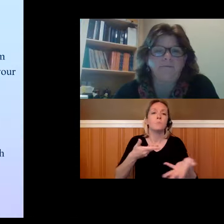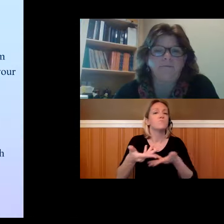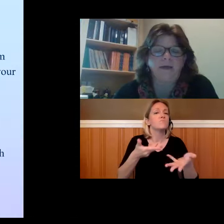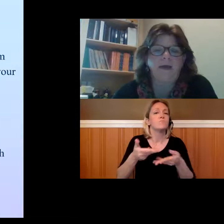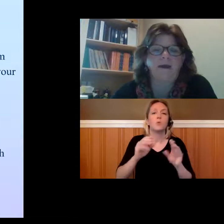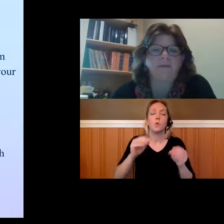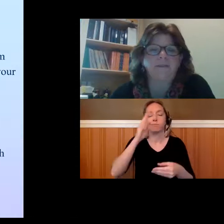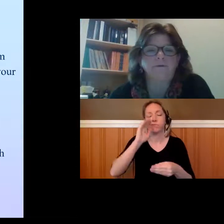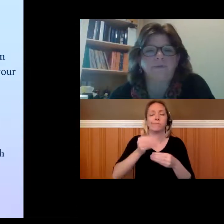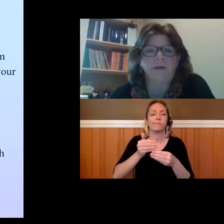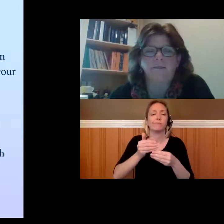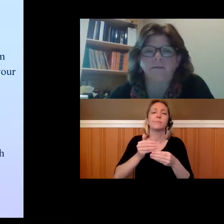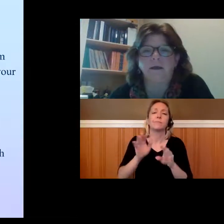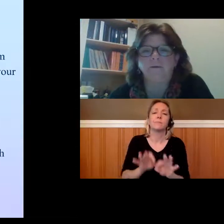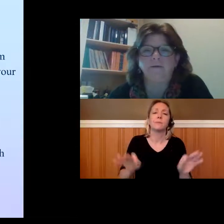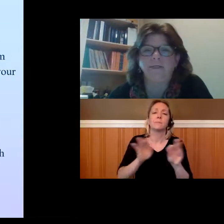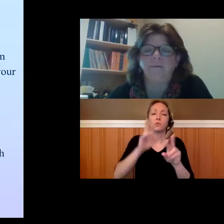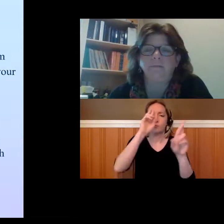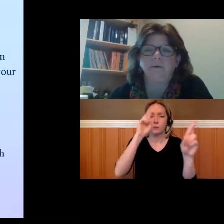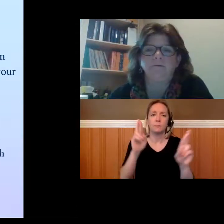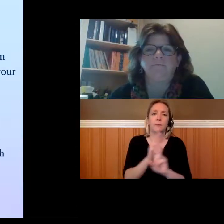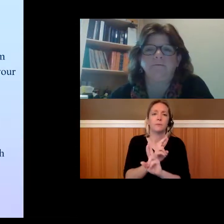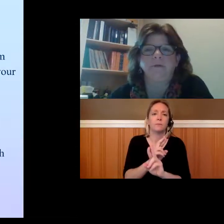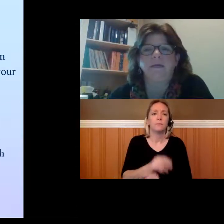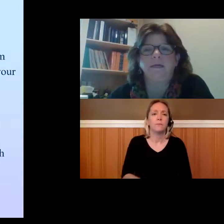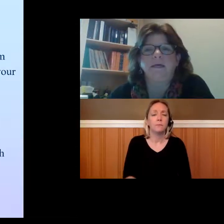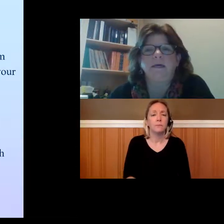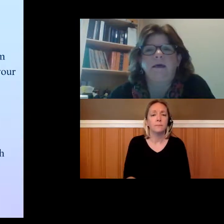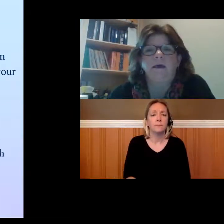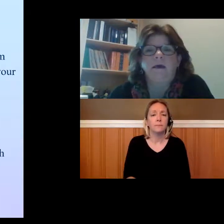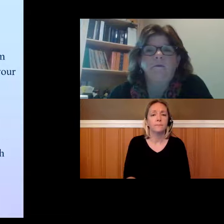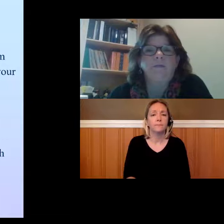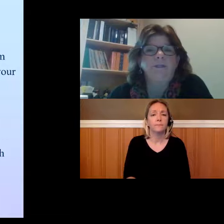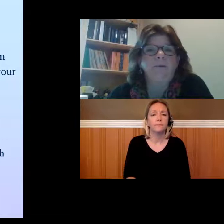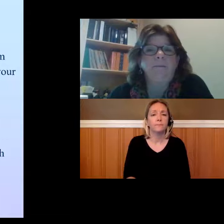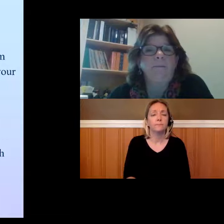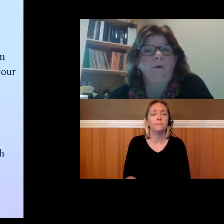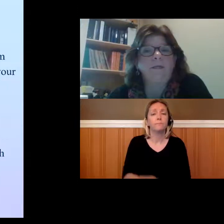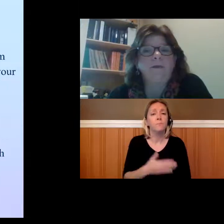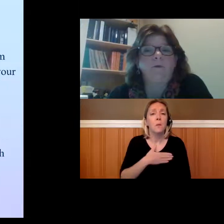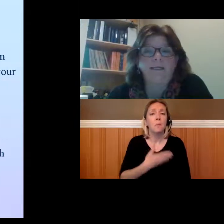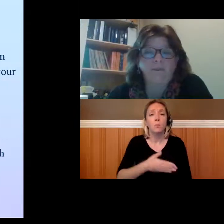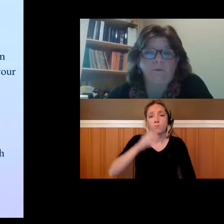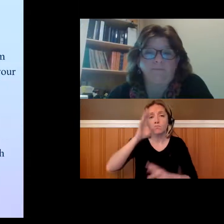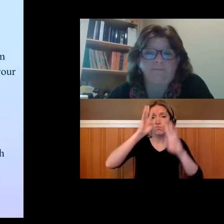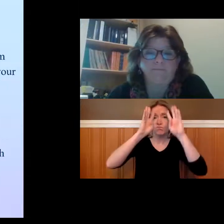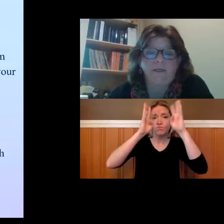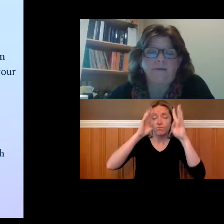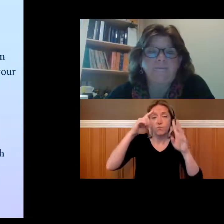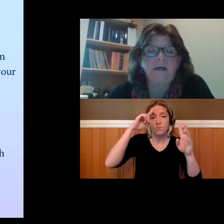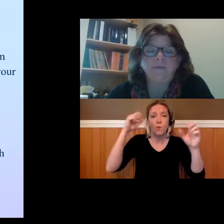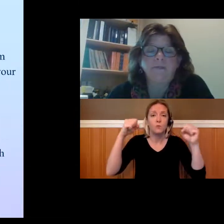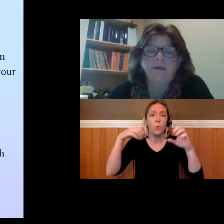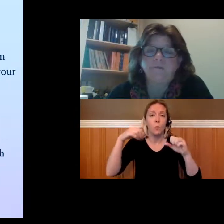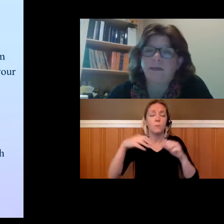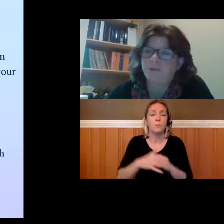to respect the other team members. We want you to be willing to brainstorm. You know, sometimes, especially